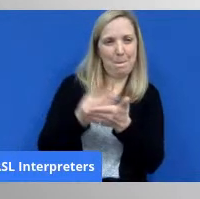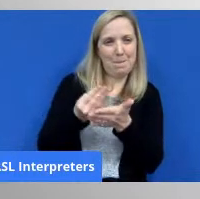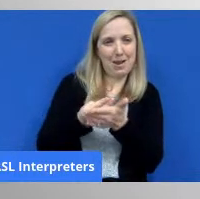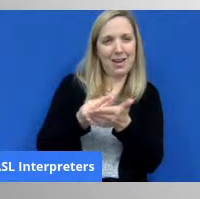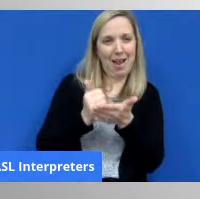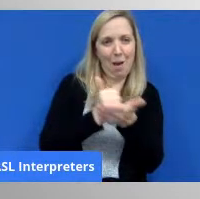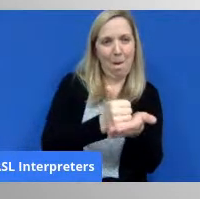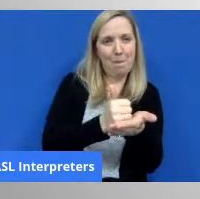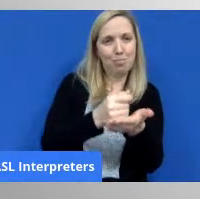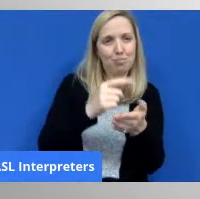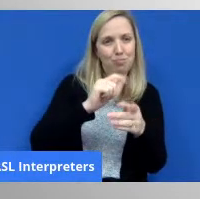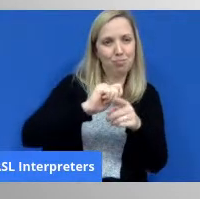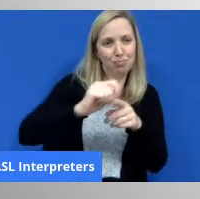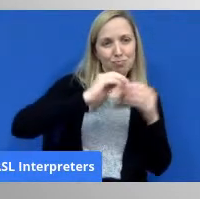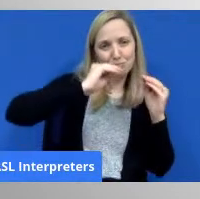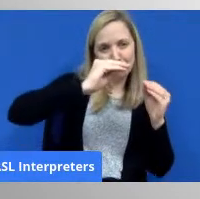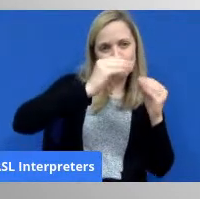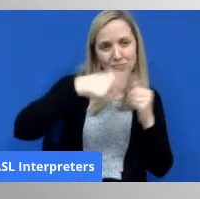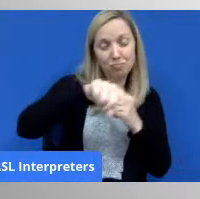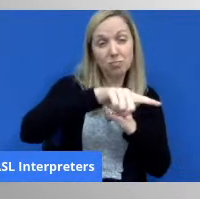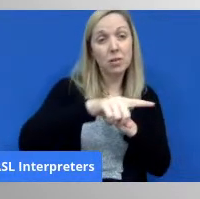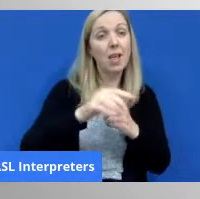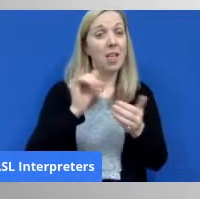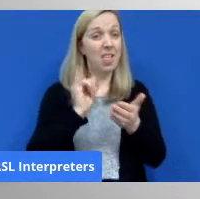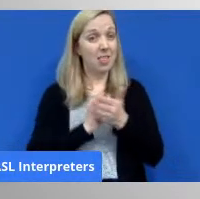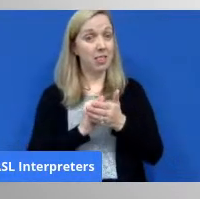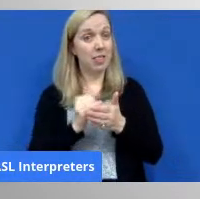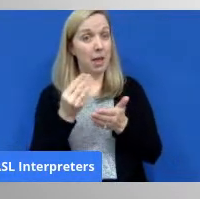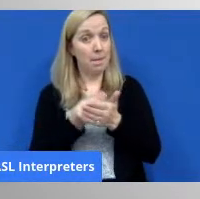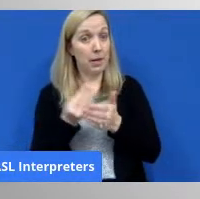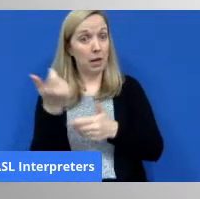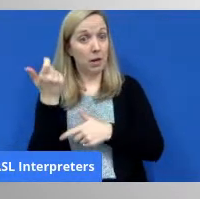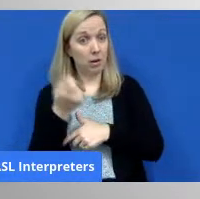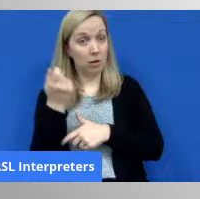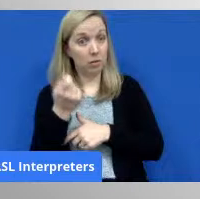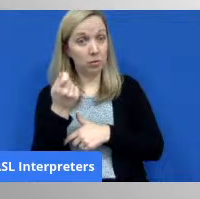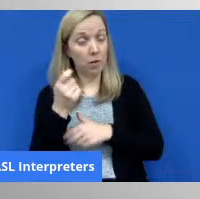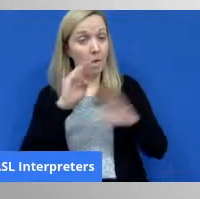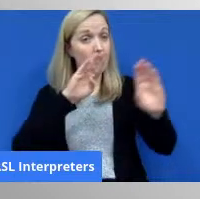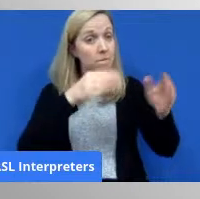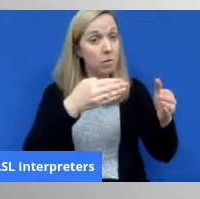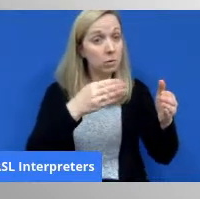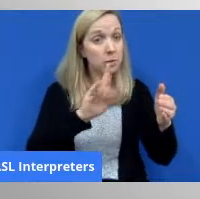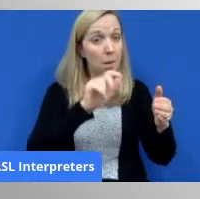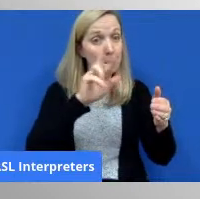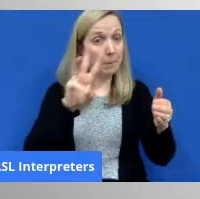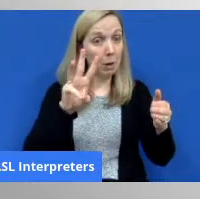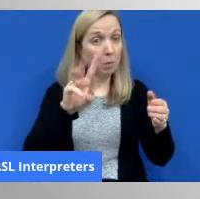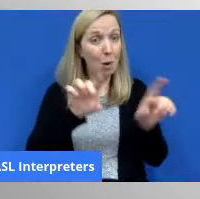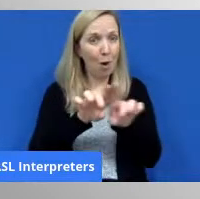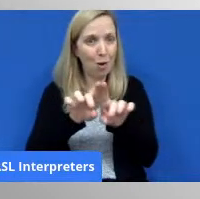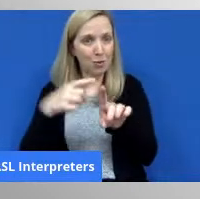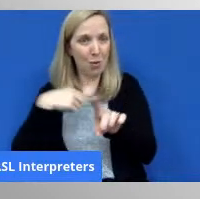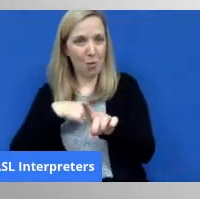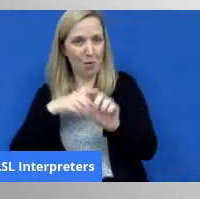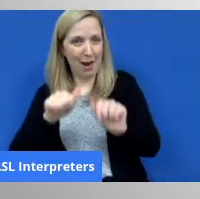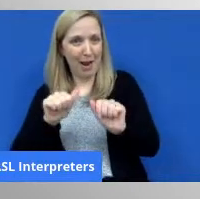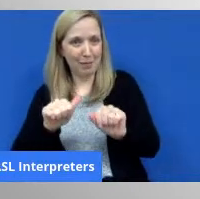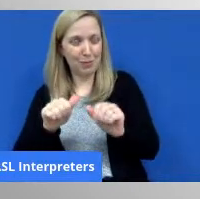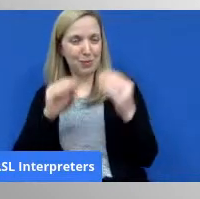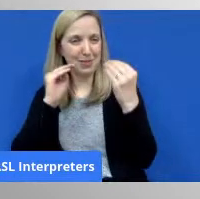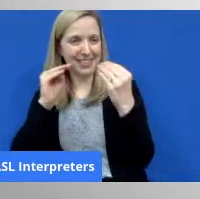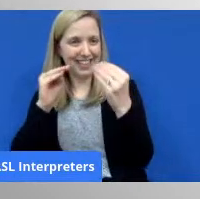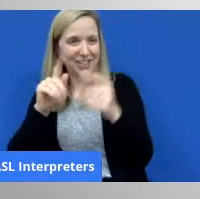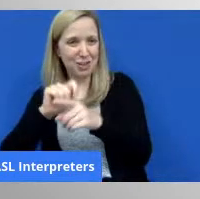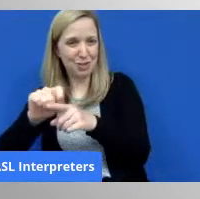on Barrow County, we've been able to include Clark County teachers in those programs for the last few years. We are starting to think about